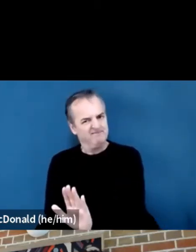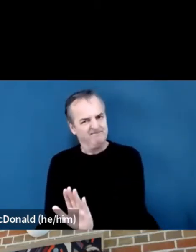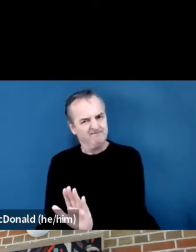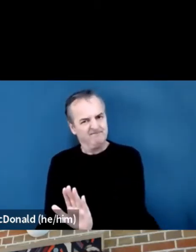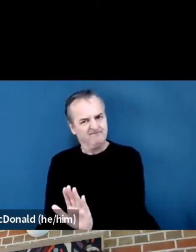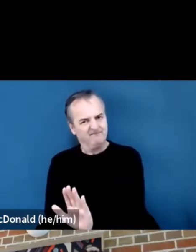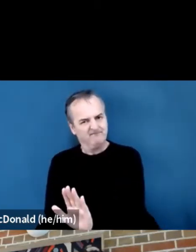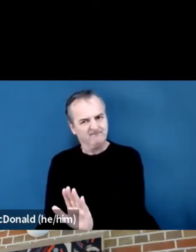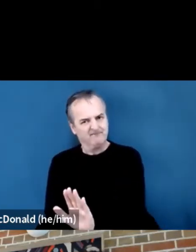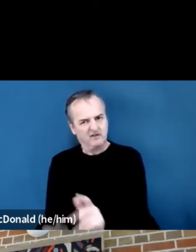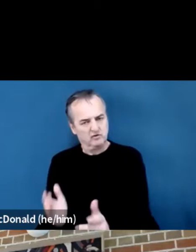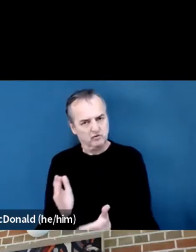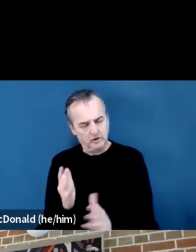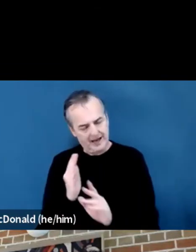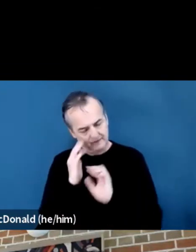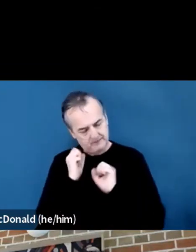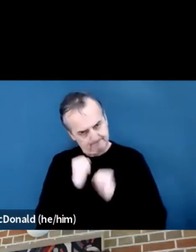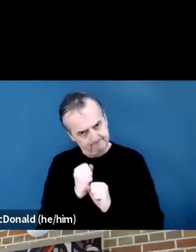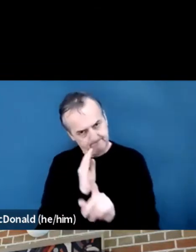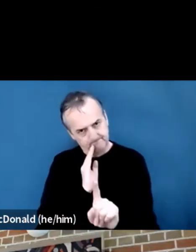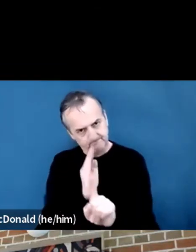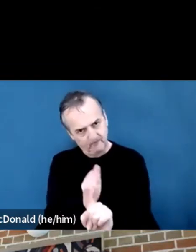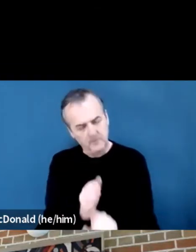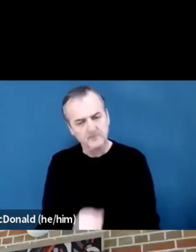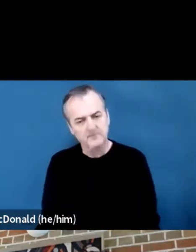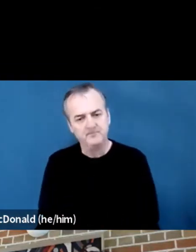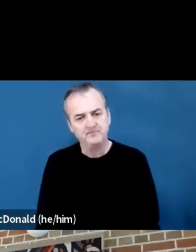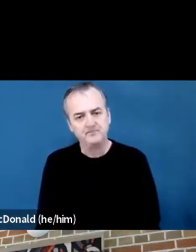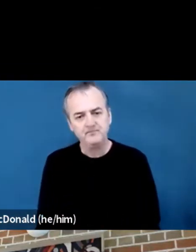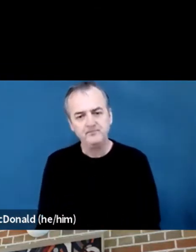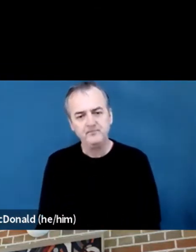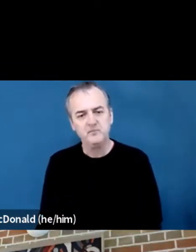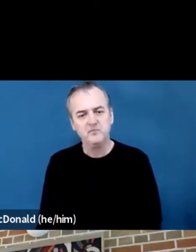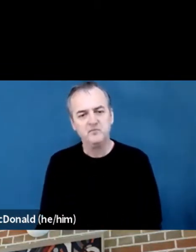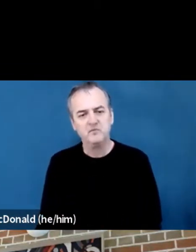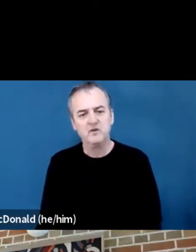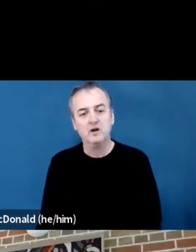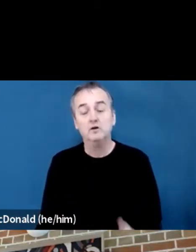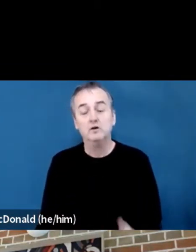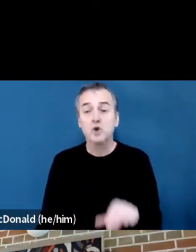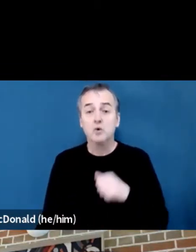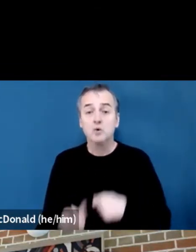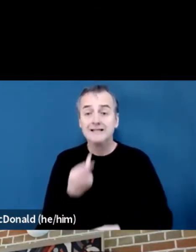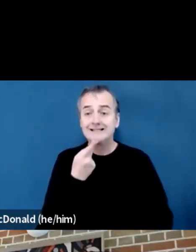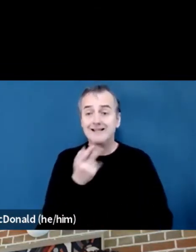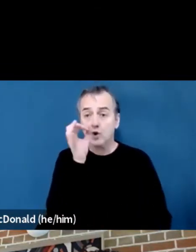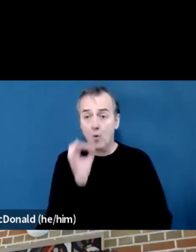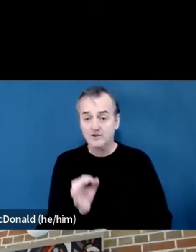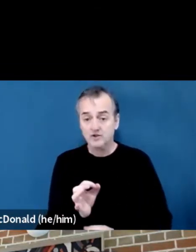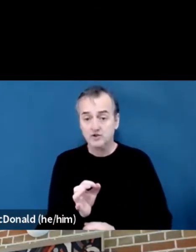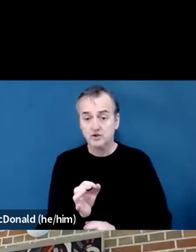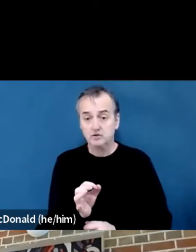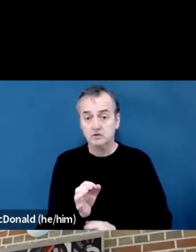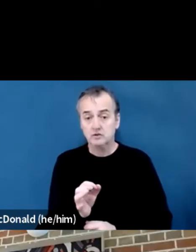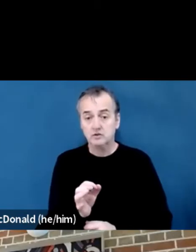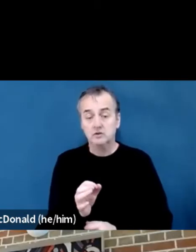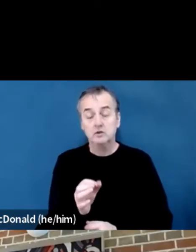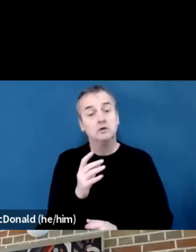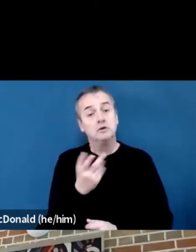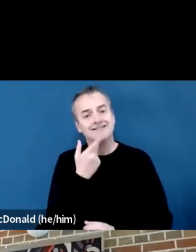Cool. Great. Amazing, thank you. Yeah, what a great question, what a great answer, thank you. So next question